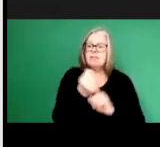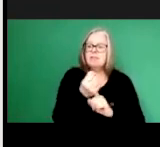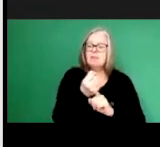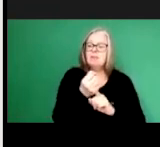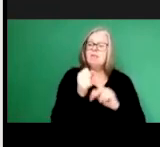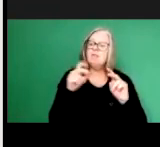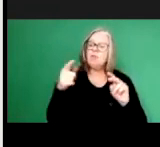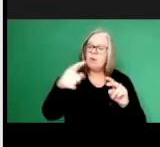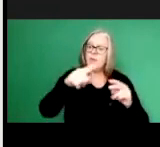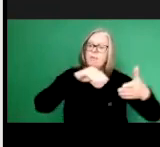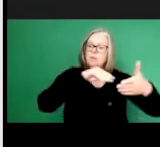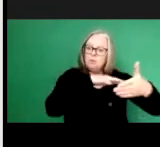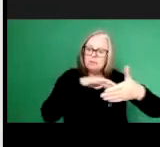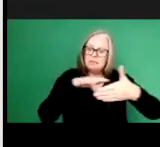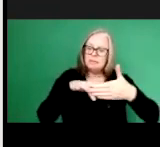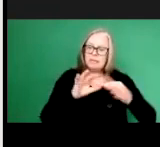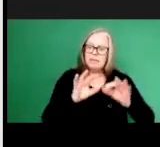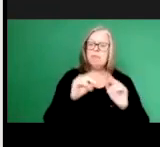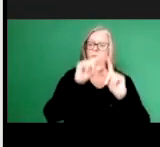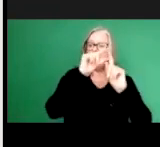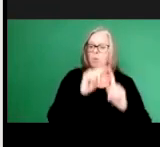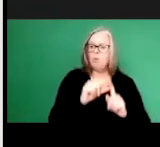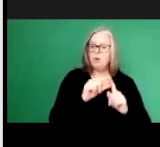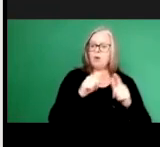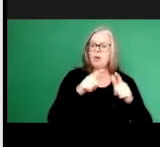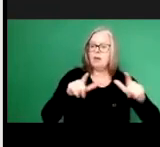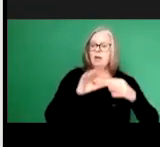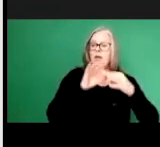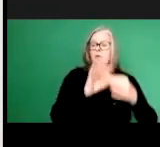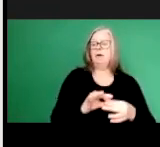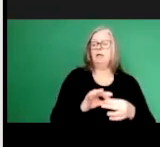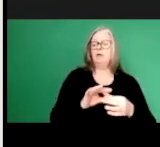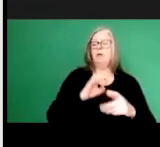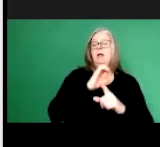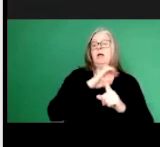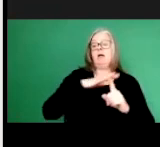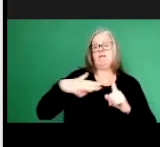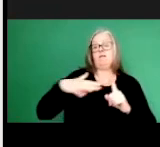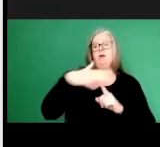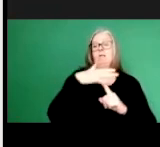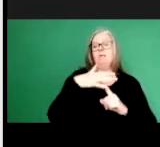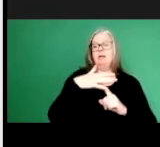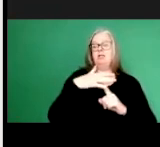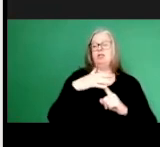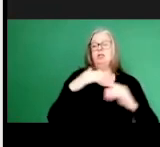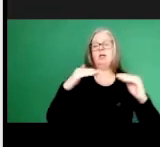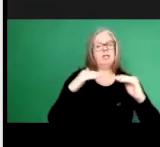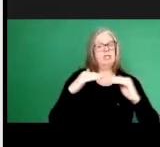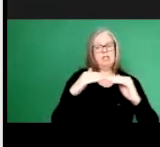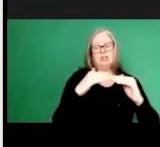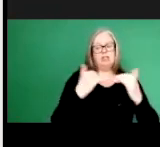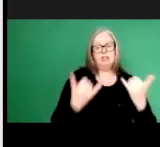the significance of environmental justice now. And obviously, you know, the moment of danger I wrote about had nothing to do with COVID, but COVID I think